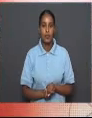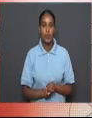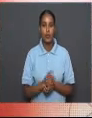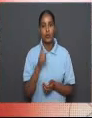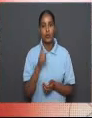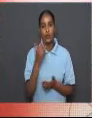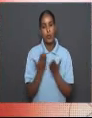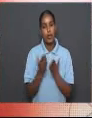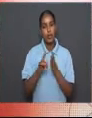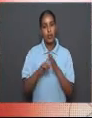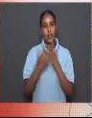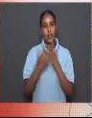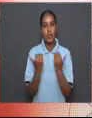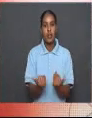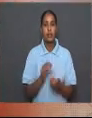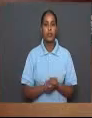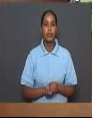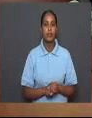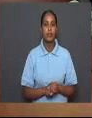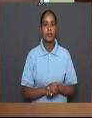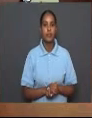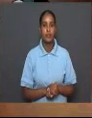You may begin now.